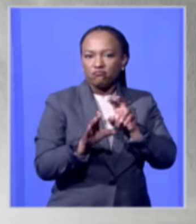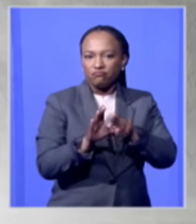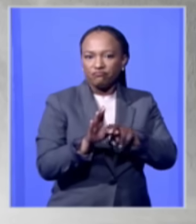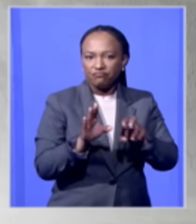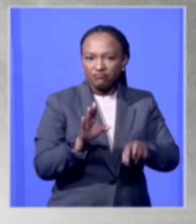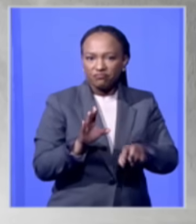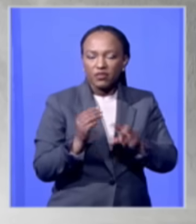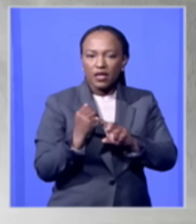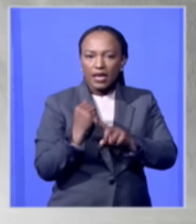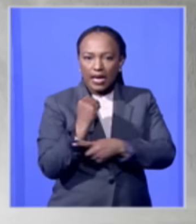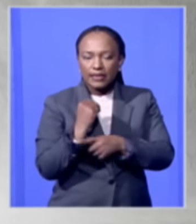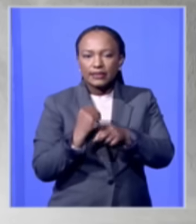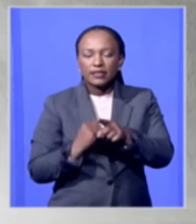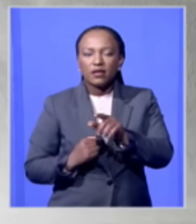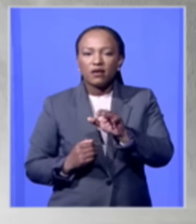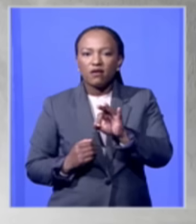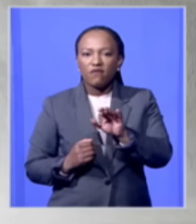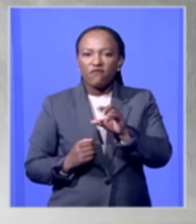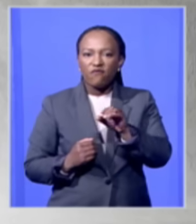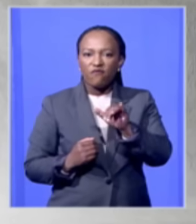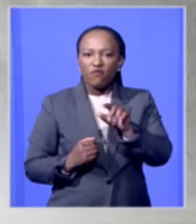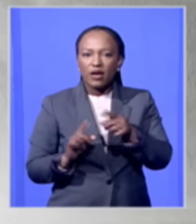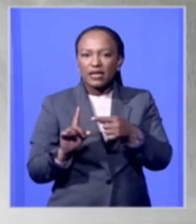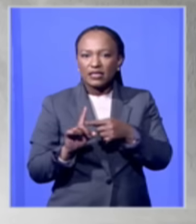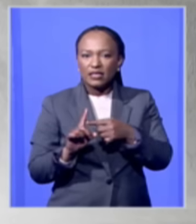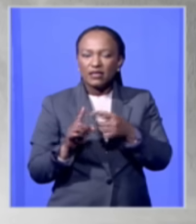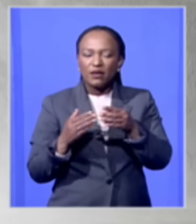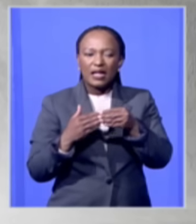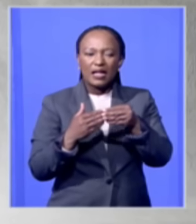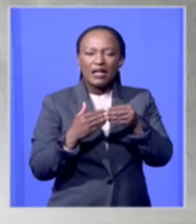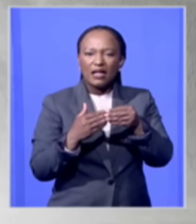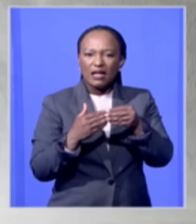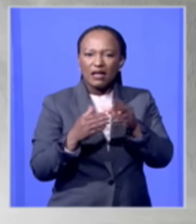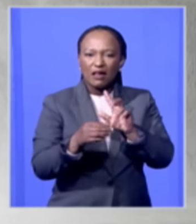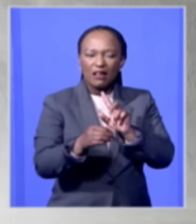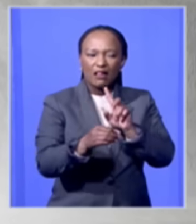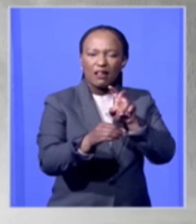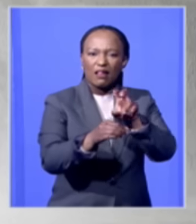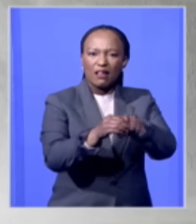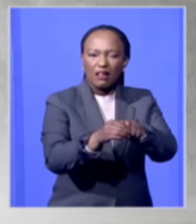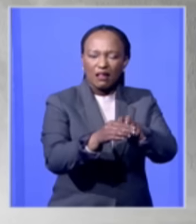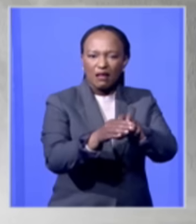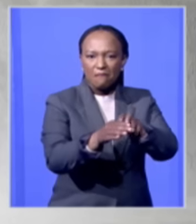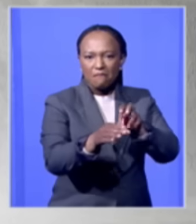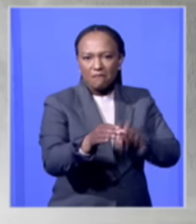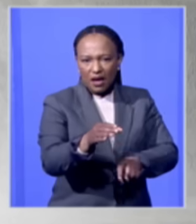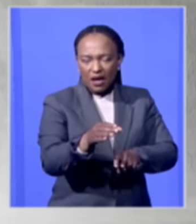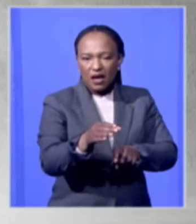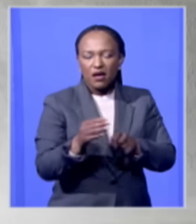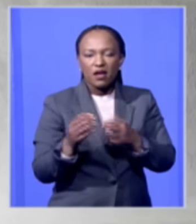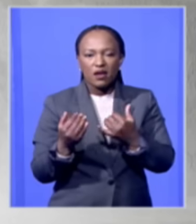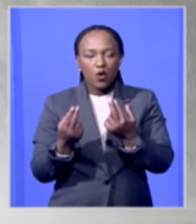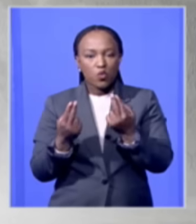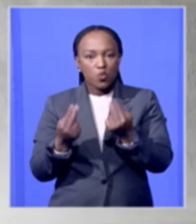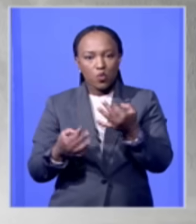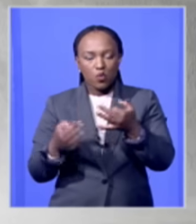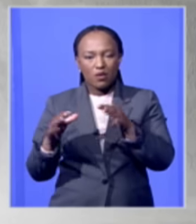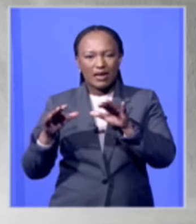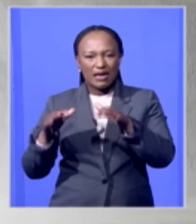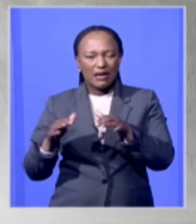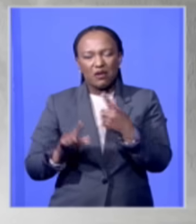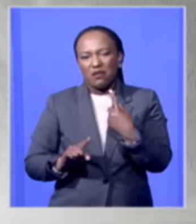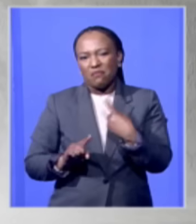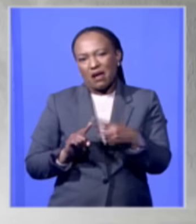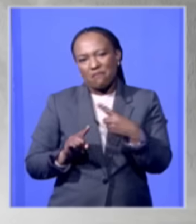gore Fletsibampo ke puleng o diragela pele le morago tša go hlama mokgatlo o moswa ke